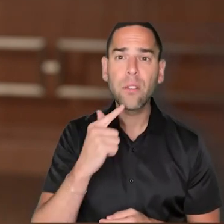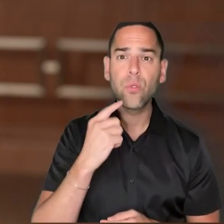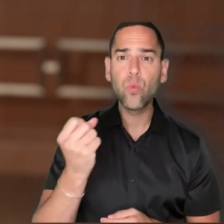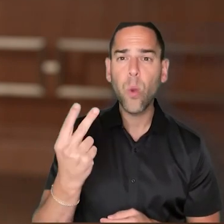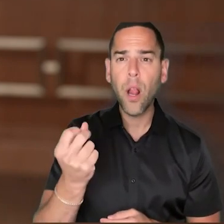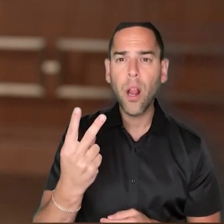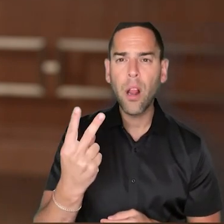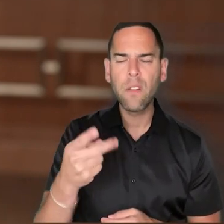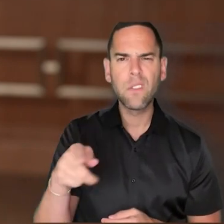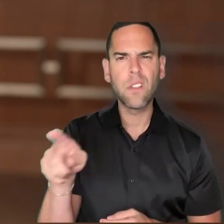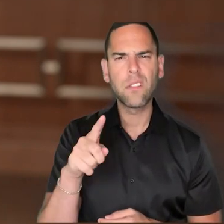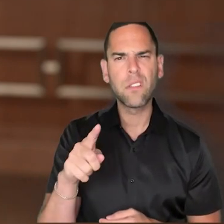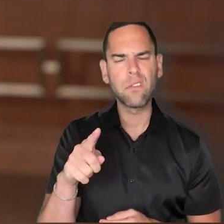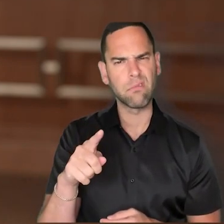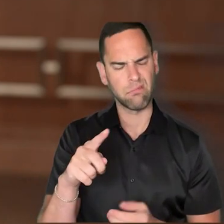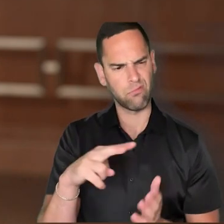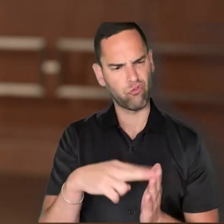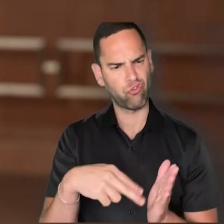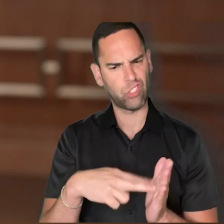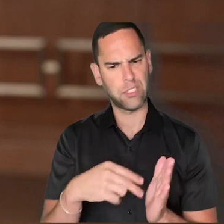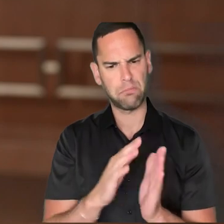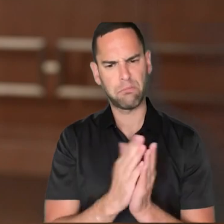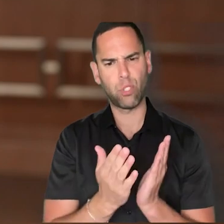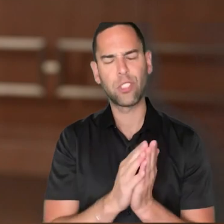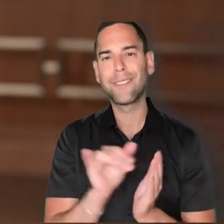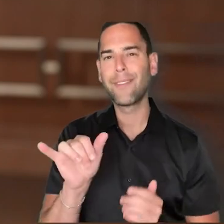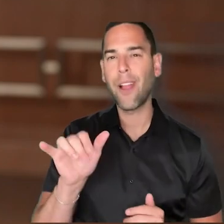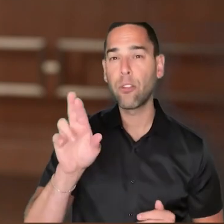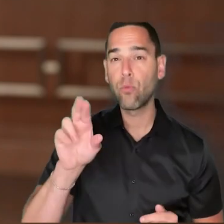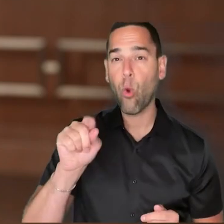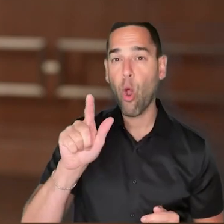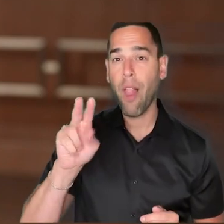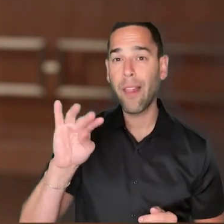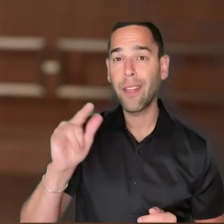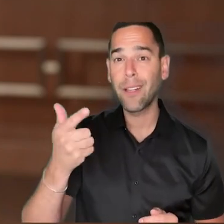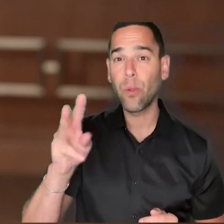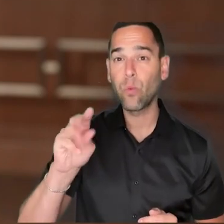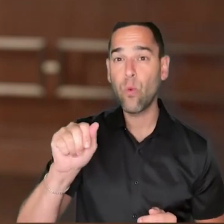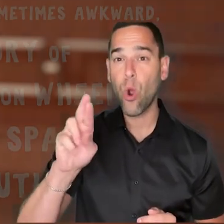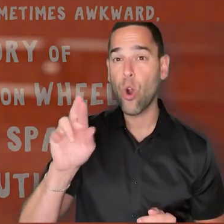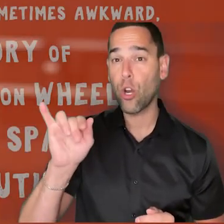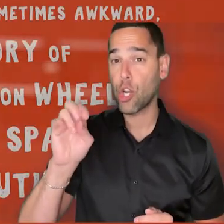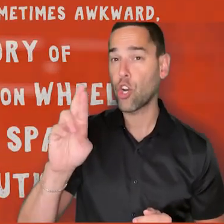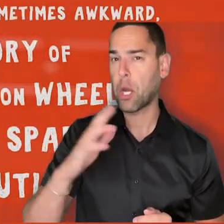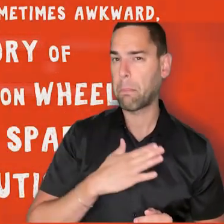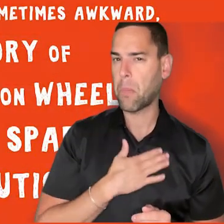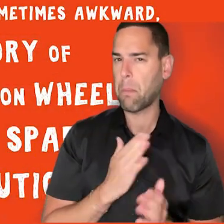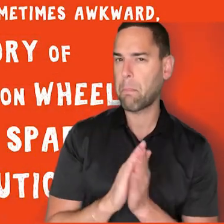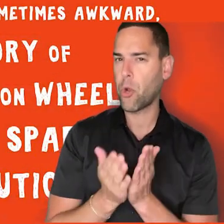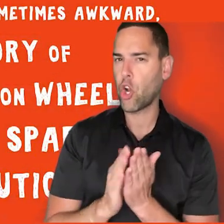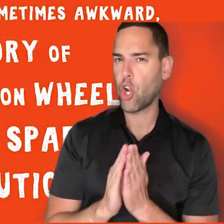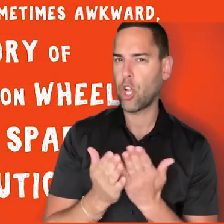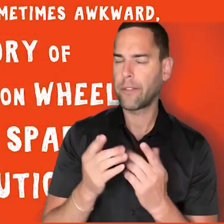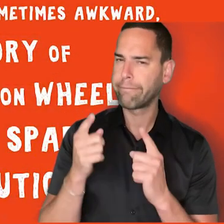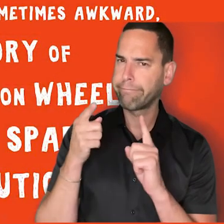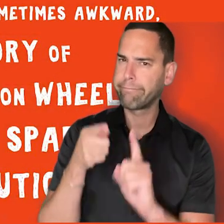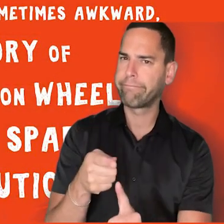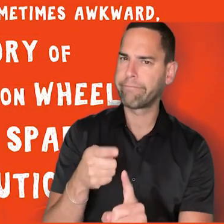also beginning to ask the question of why don't we know this when they're reading books like Rolling Warrior, which my book, which